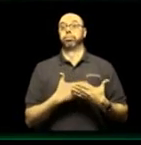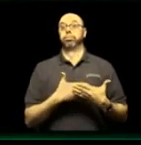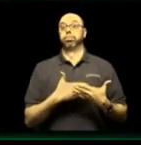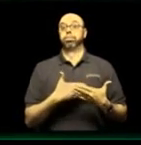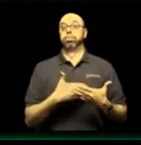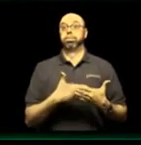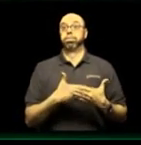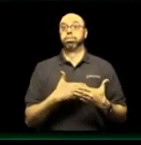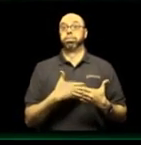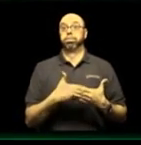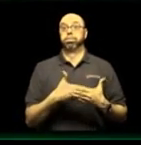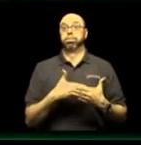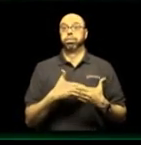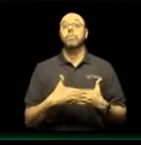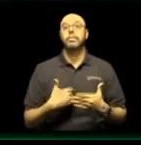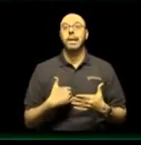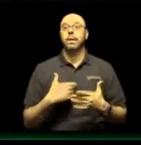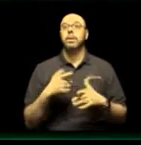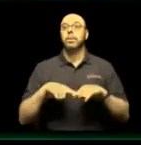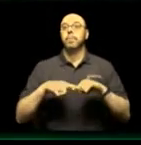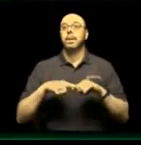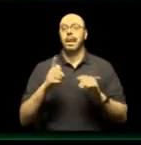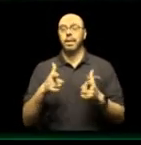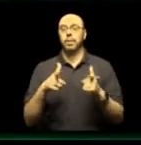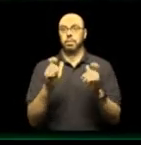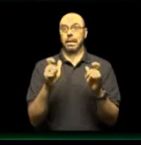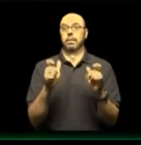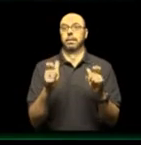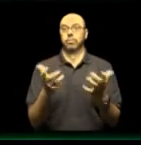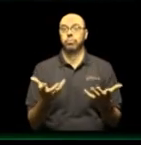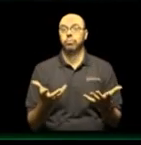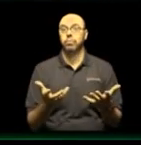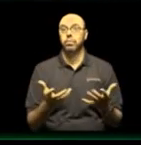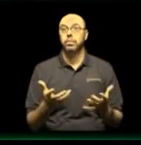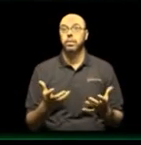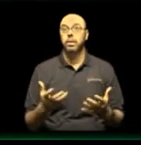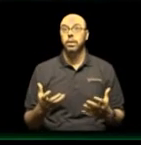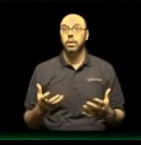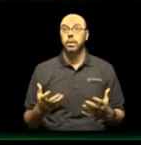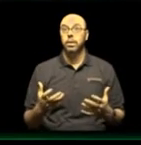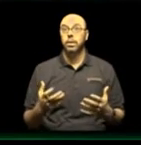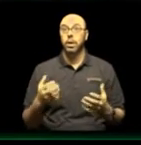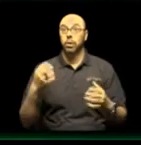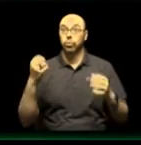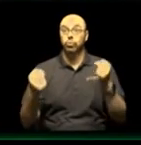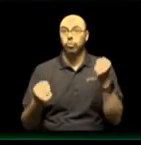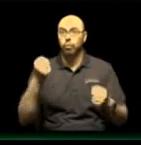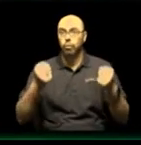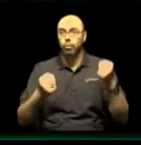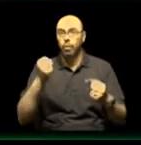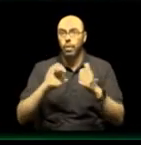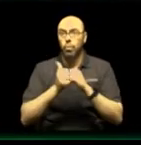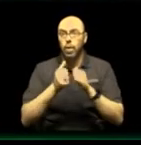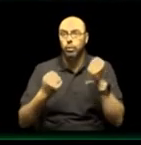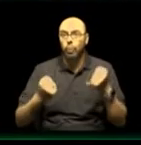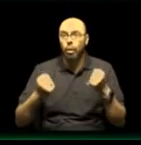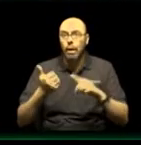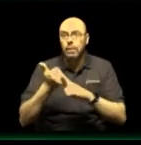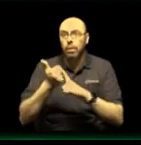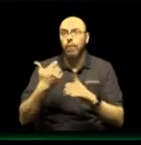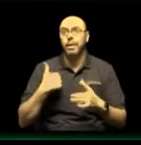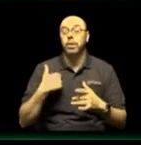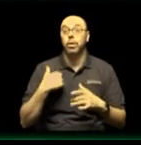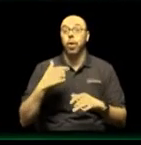really bad, depending on how fast you're going speed limits. Okay. And driving a race car, your arm, you